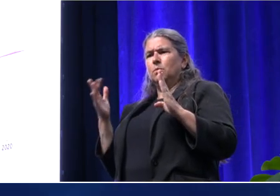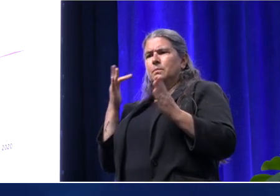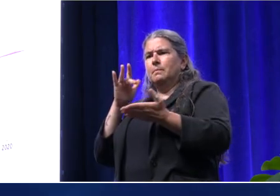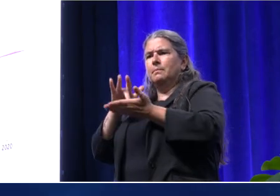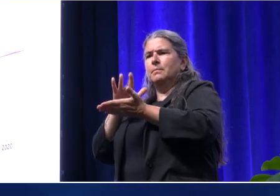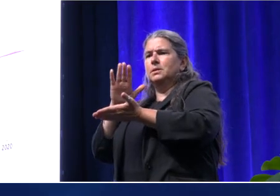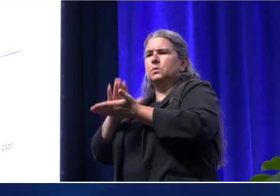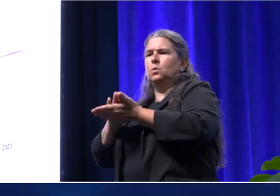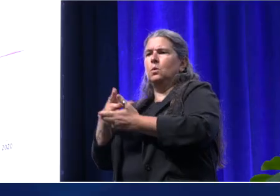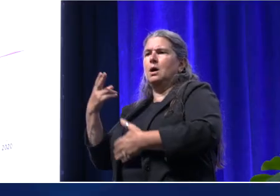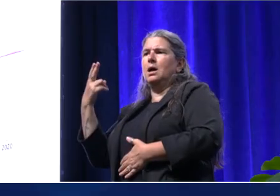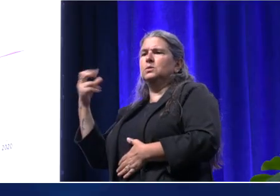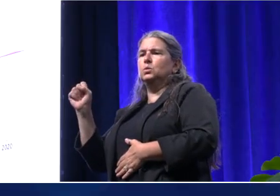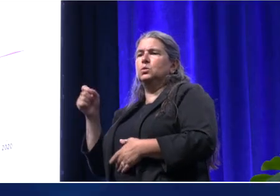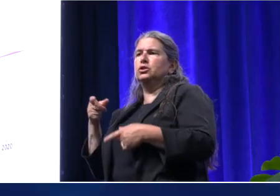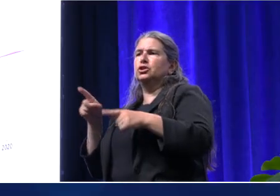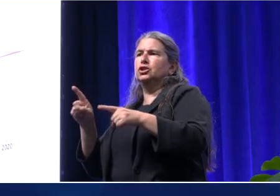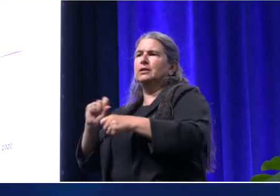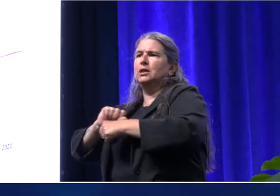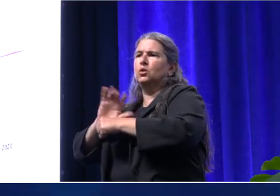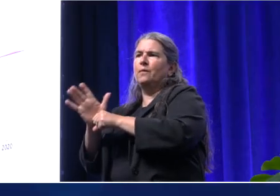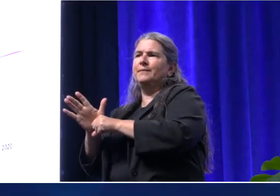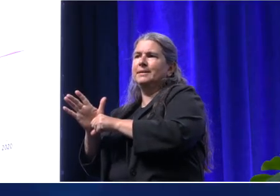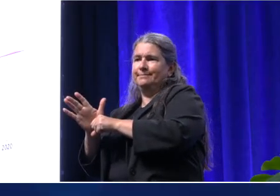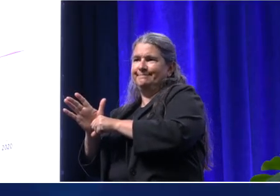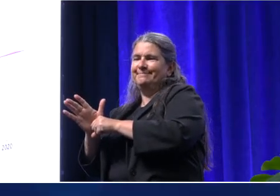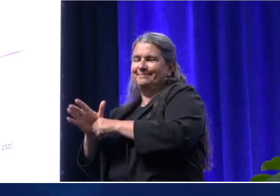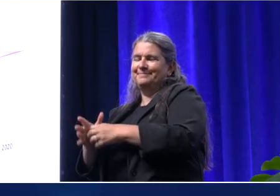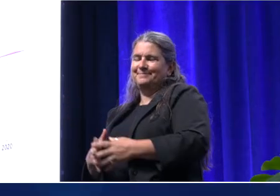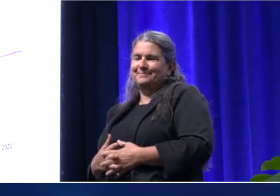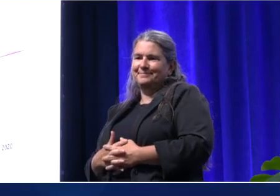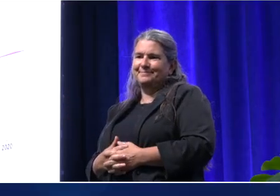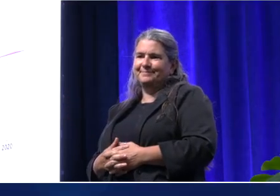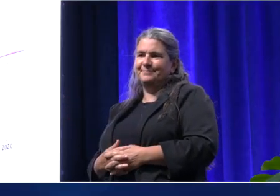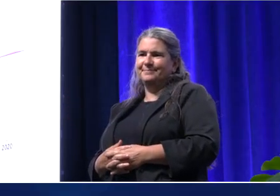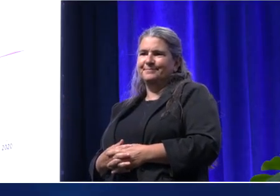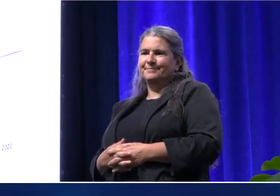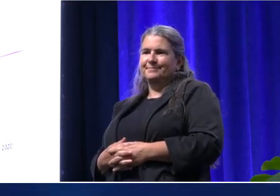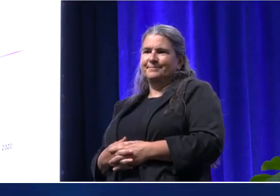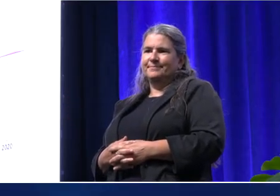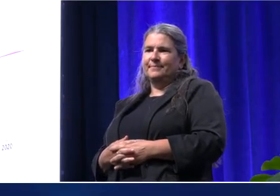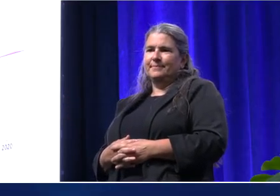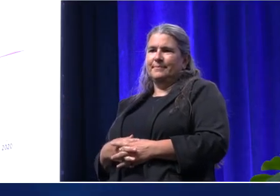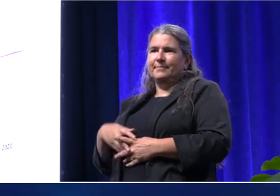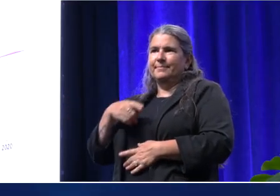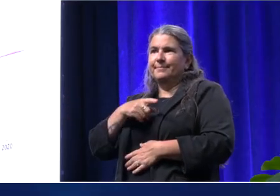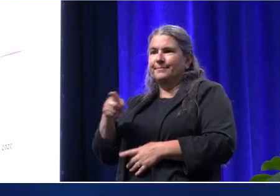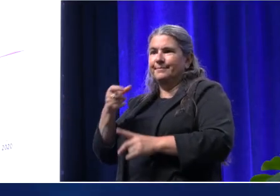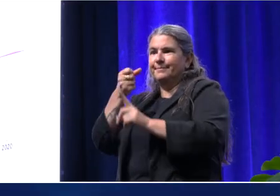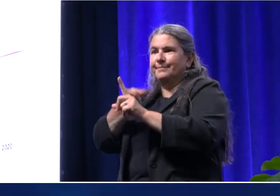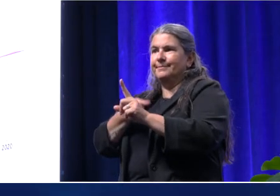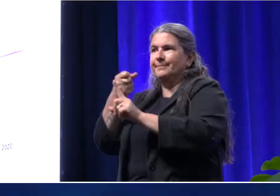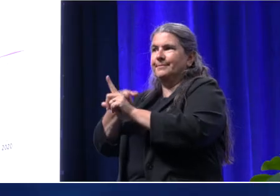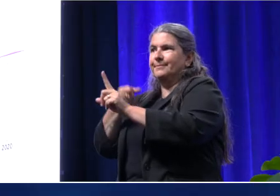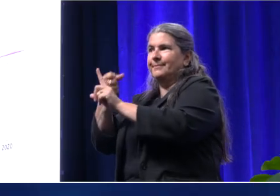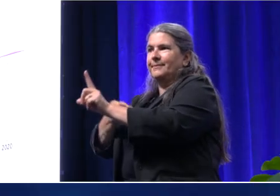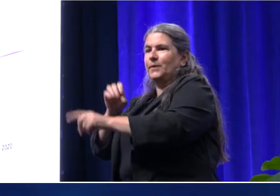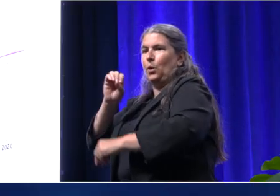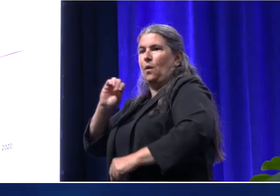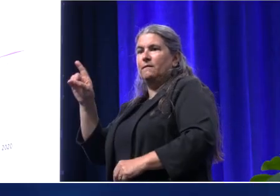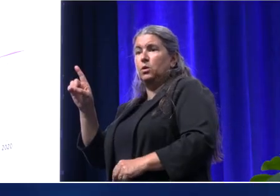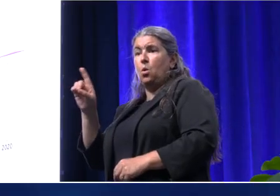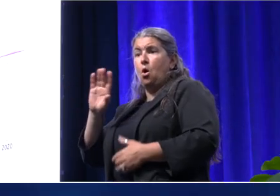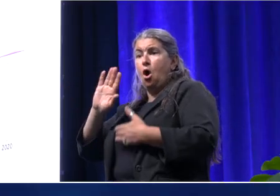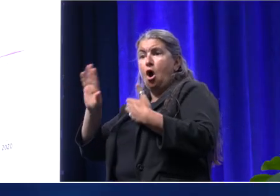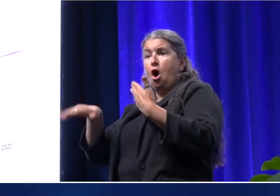okay? These kids are going in the wrong direction in terms of overdose numbers when the rest of the lifespan